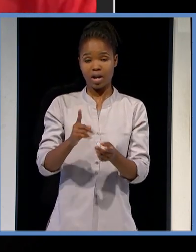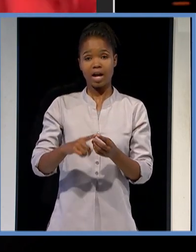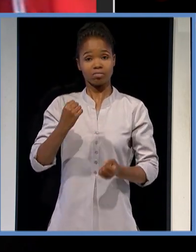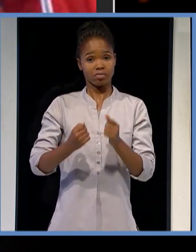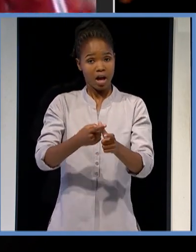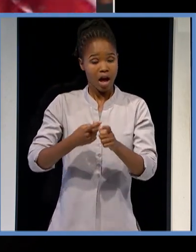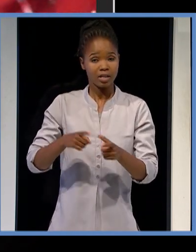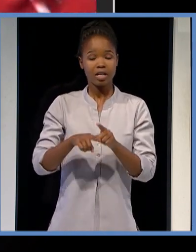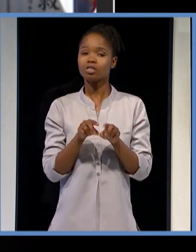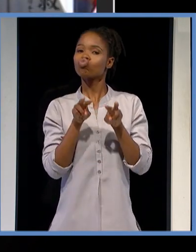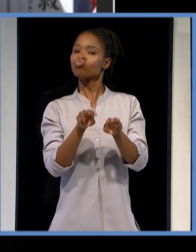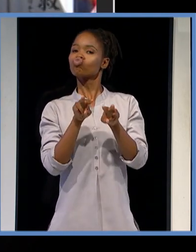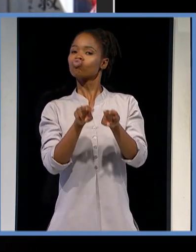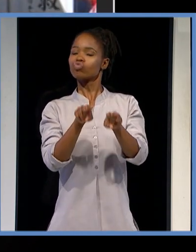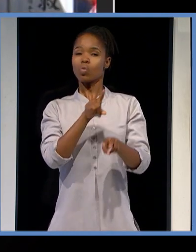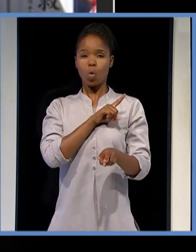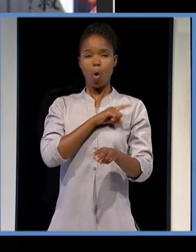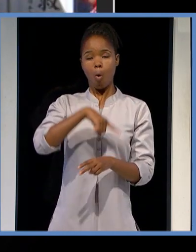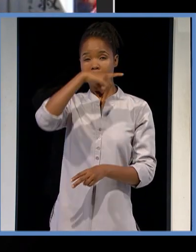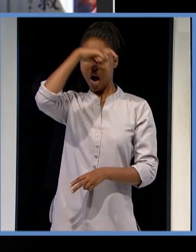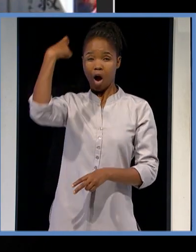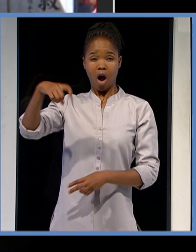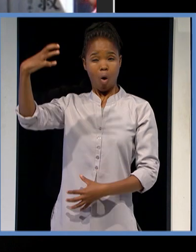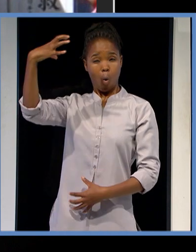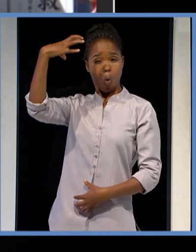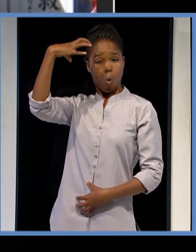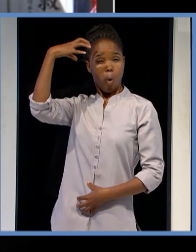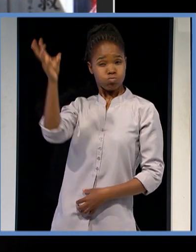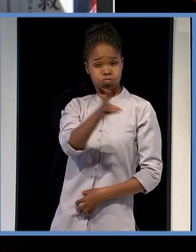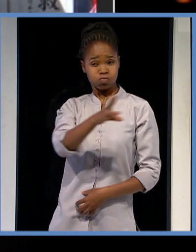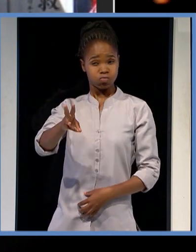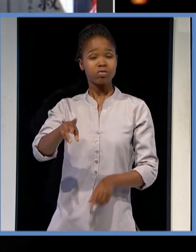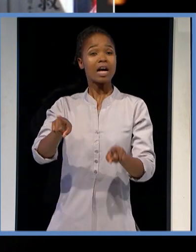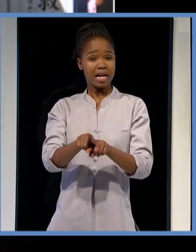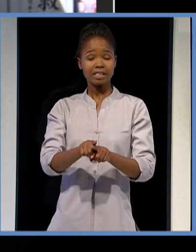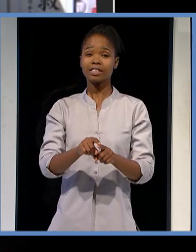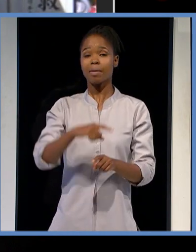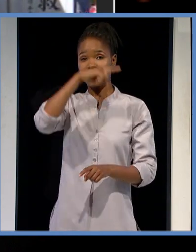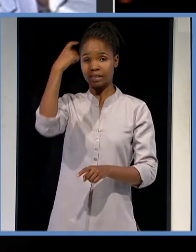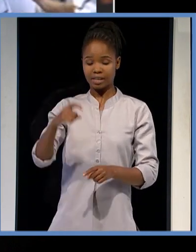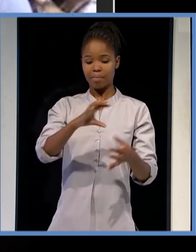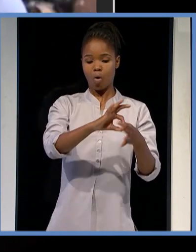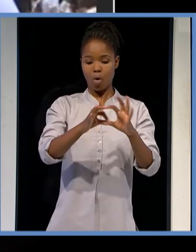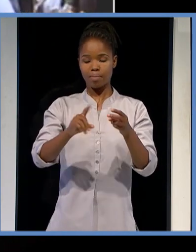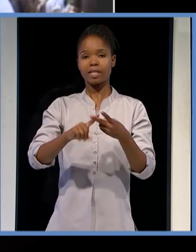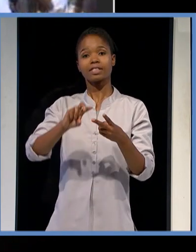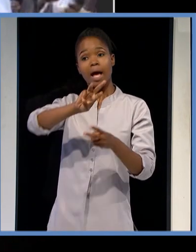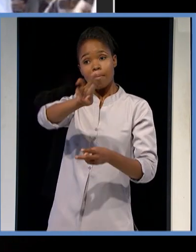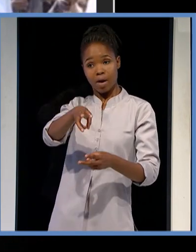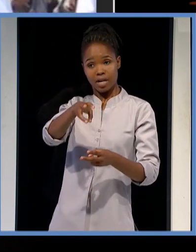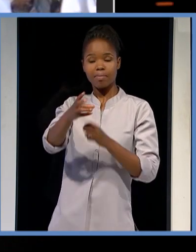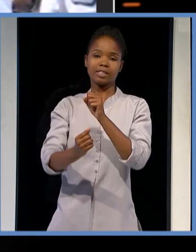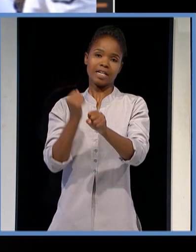spectators can cope with sweltering temperatures expected, with Tokyo hosting the Summer Olympics and Paralympics next